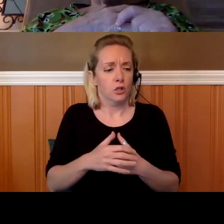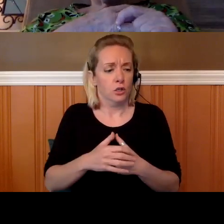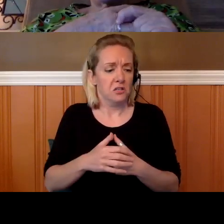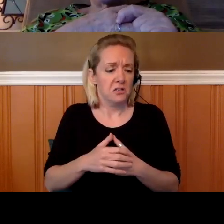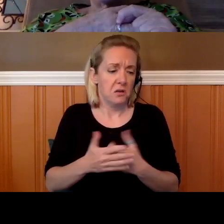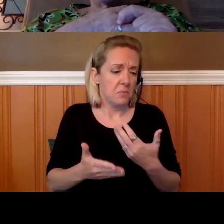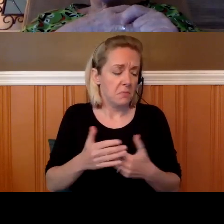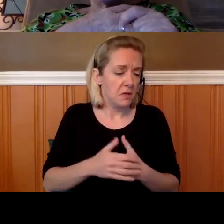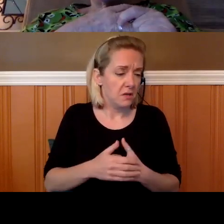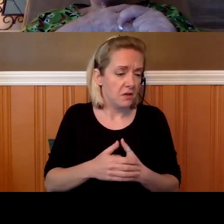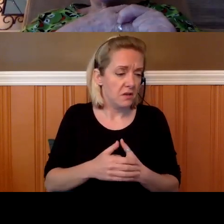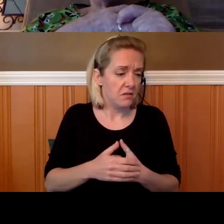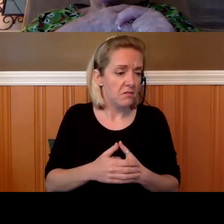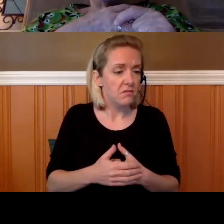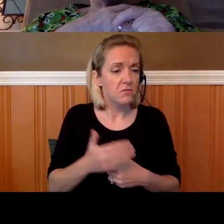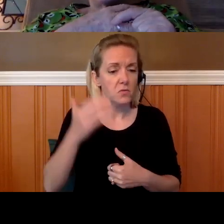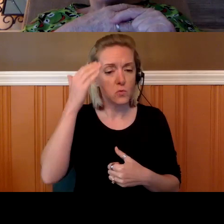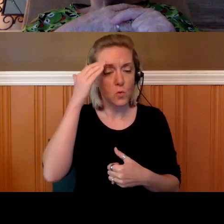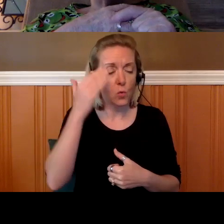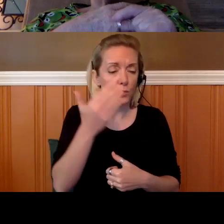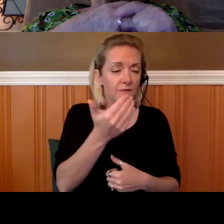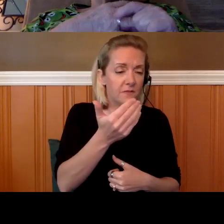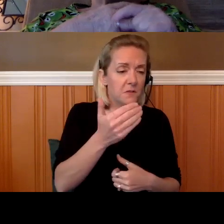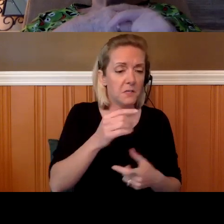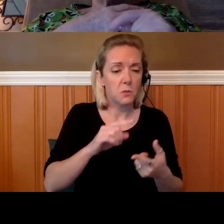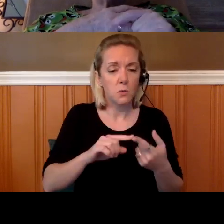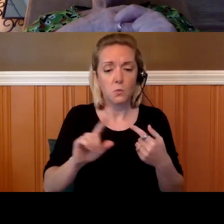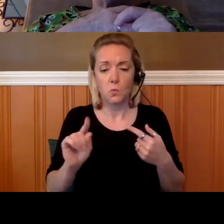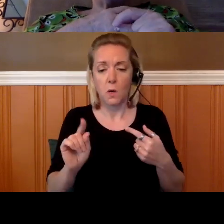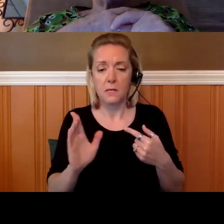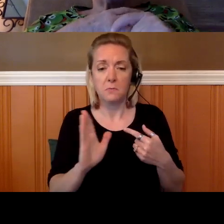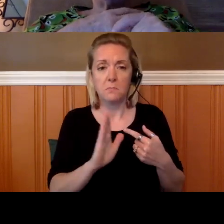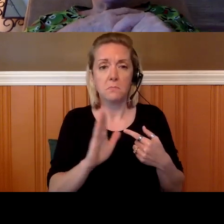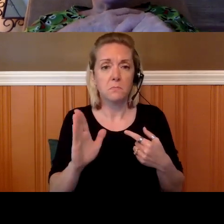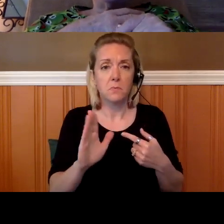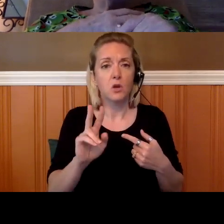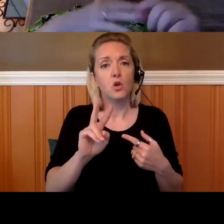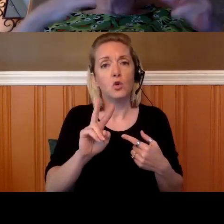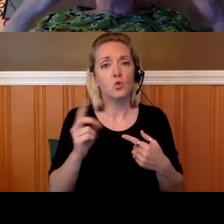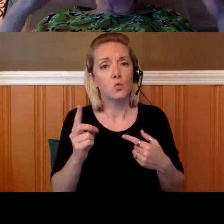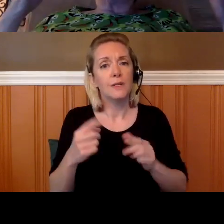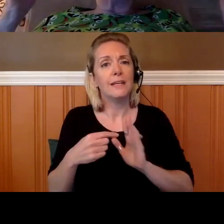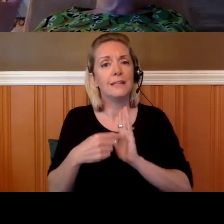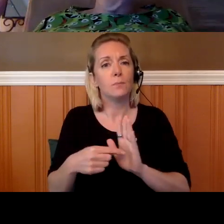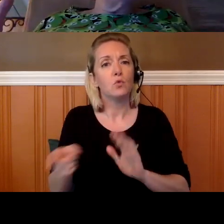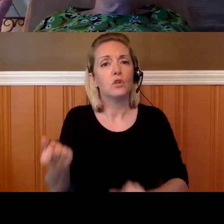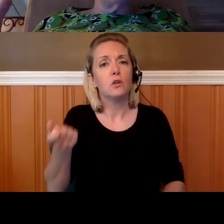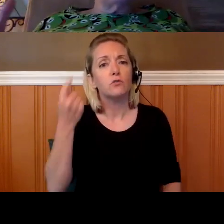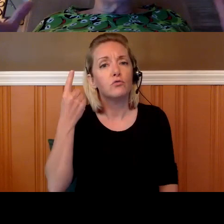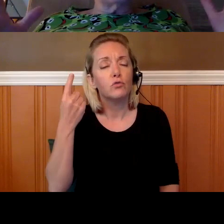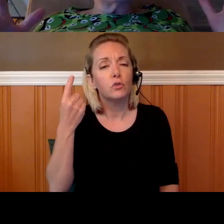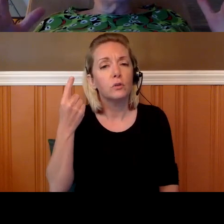meeting count. She had about 15 to 20 2D symbols that she